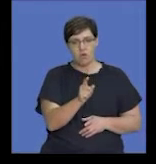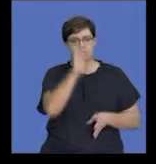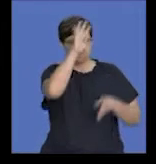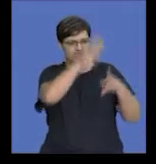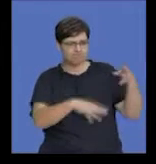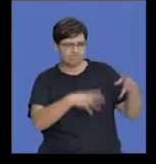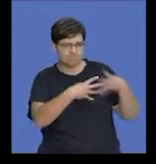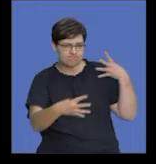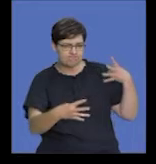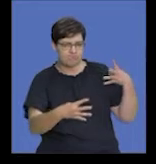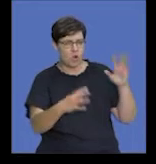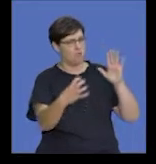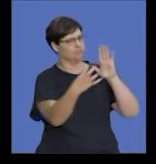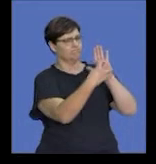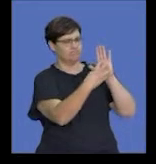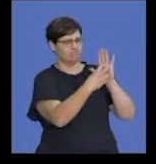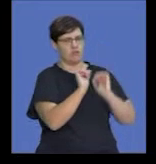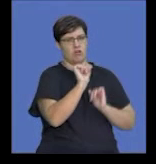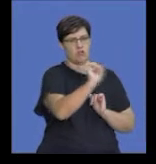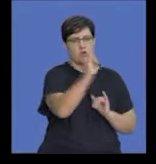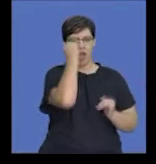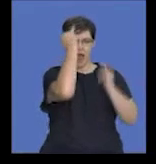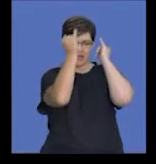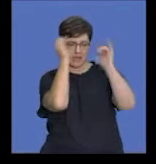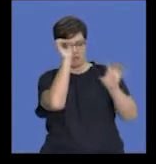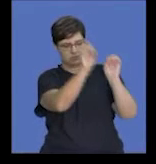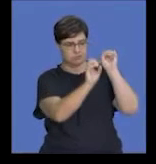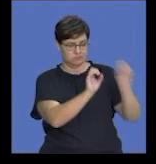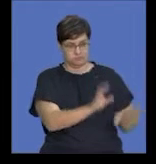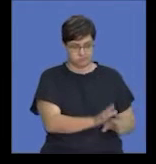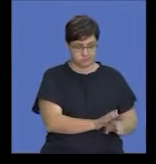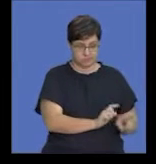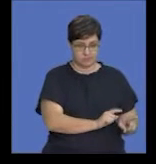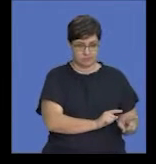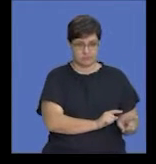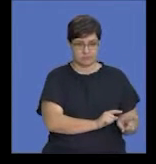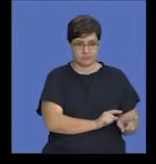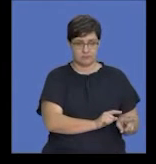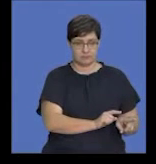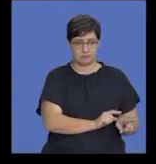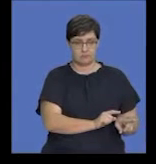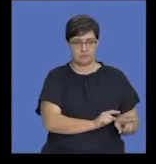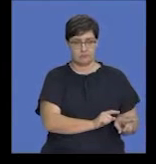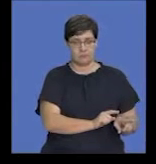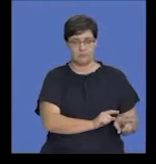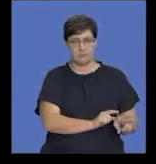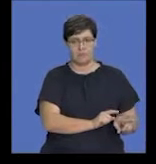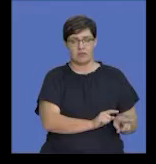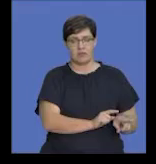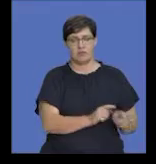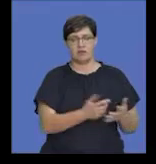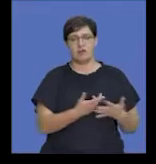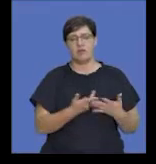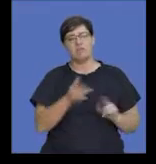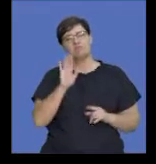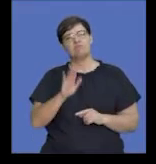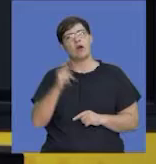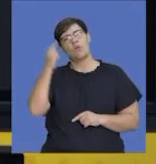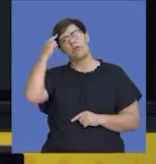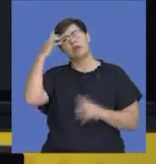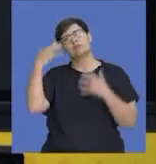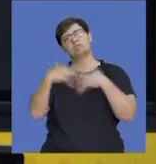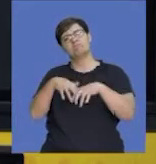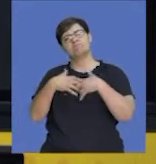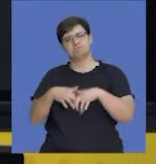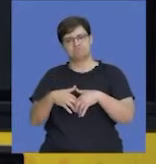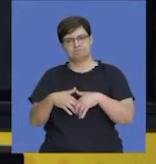to prepare an outline or a diagram of your ideas, okay? So if we stop and